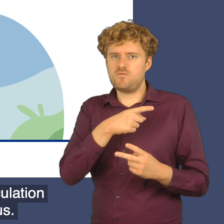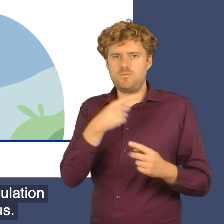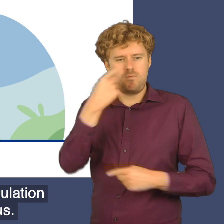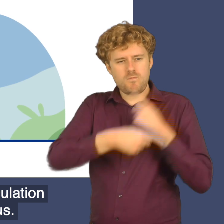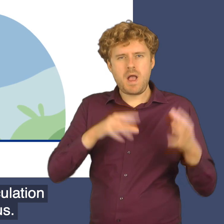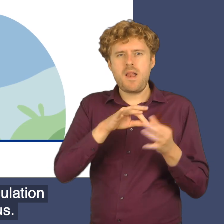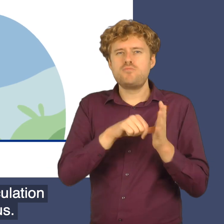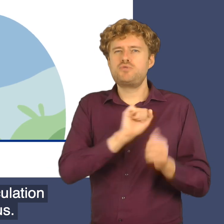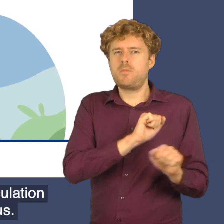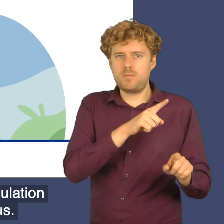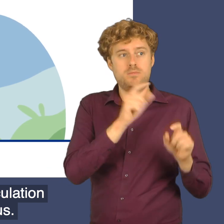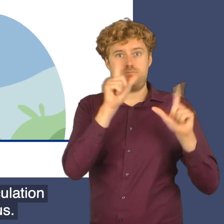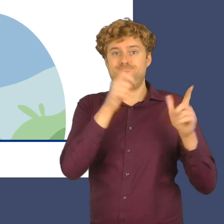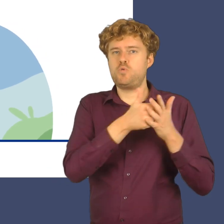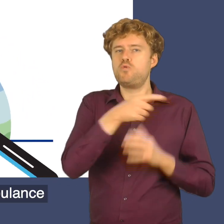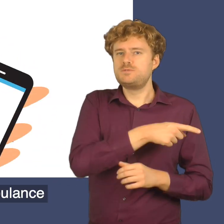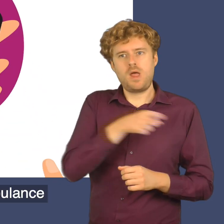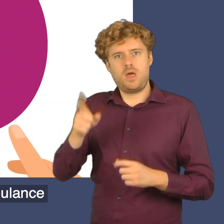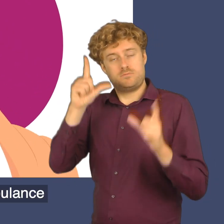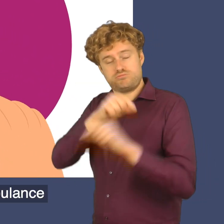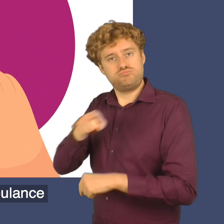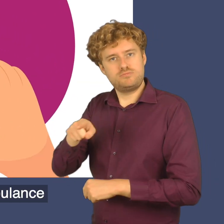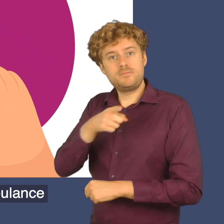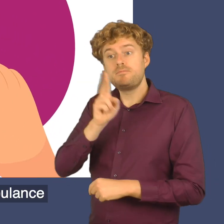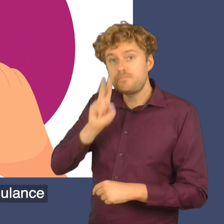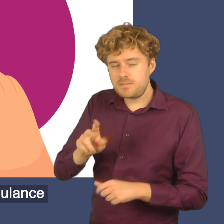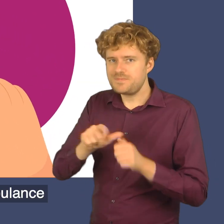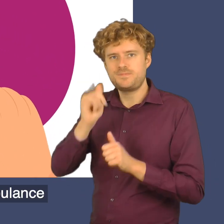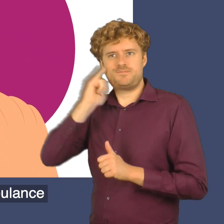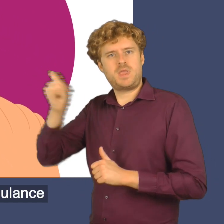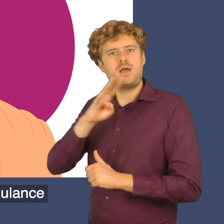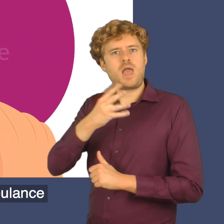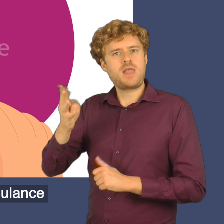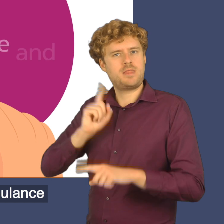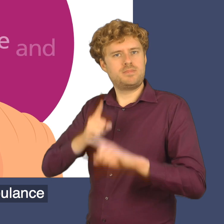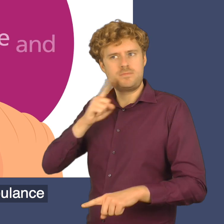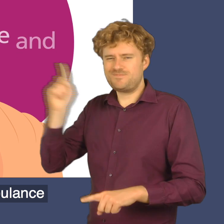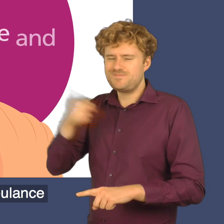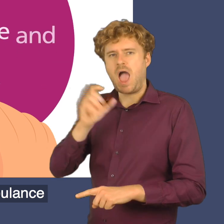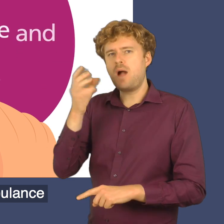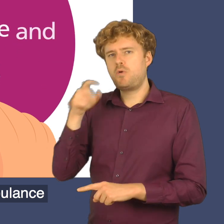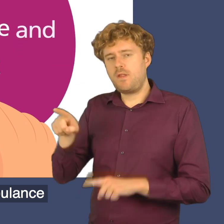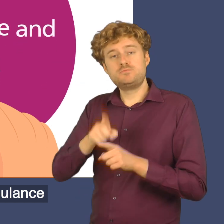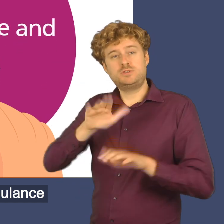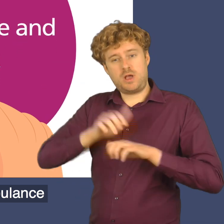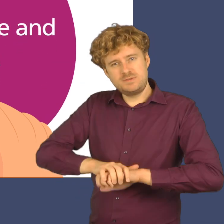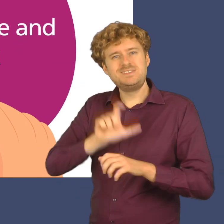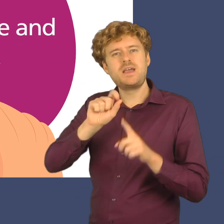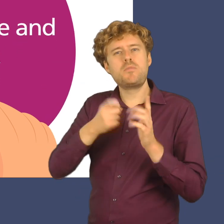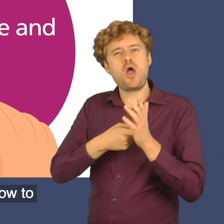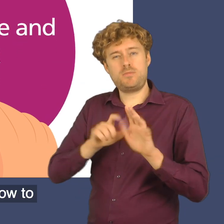circulation problem where the person will be conscious. You must call 999 immediately, ask for an ambulance and begin